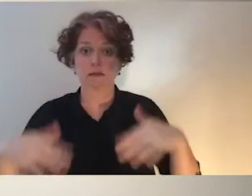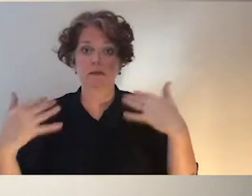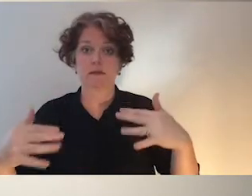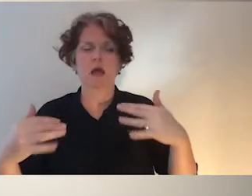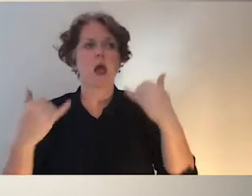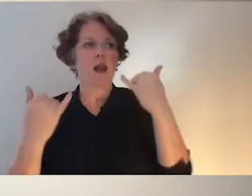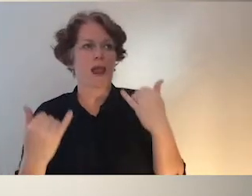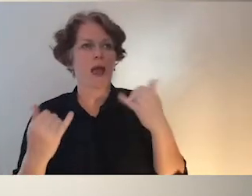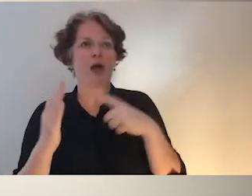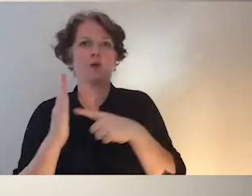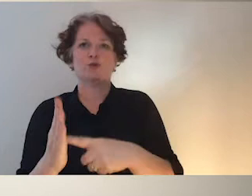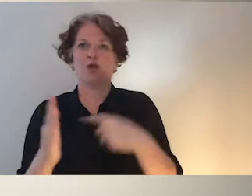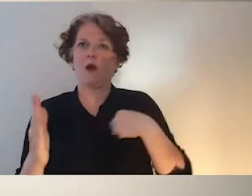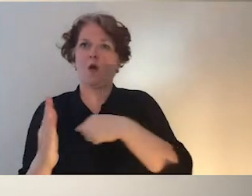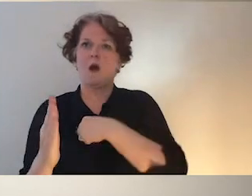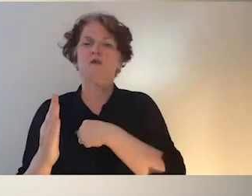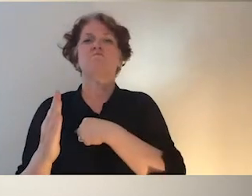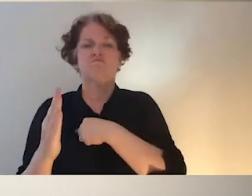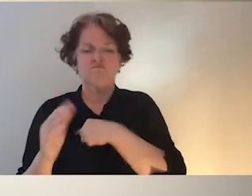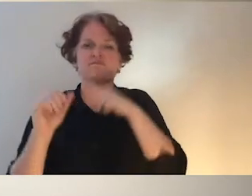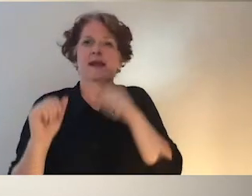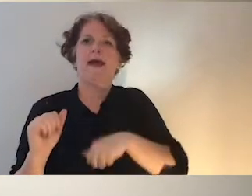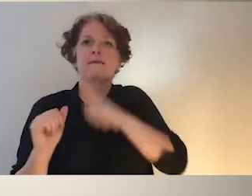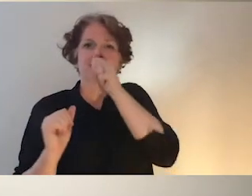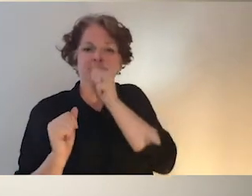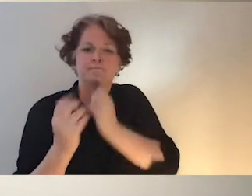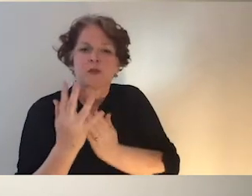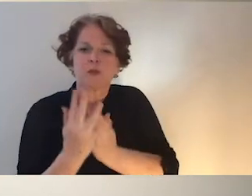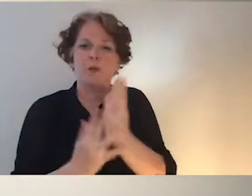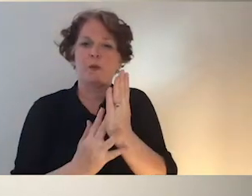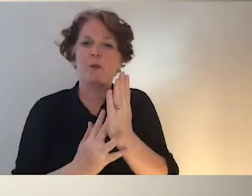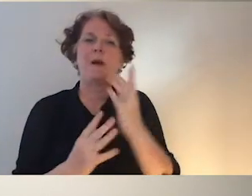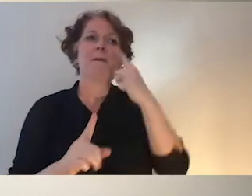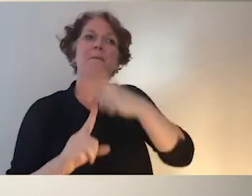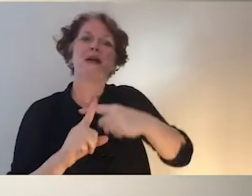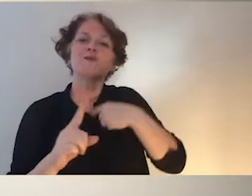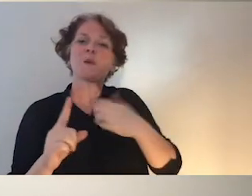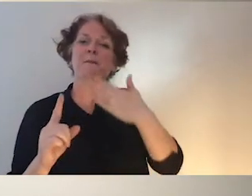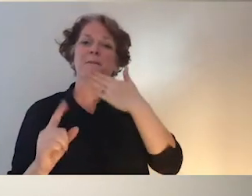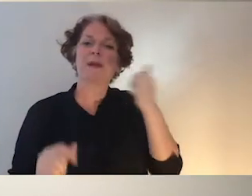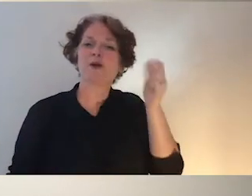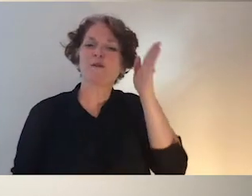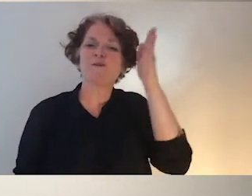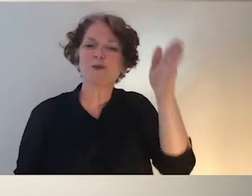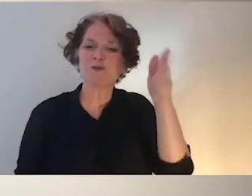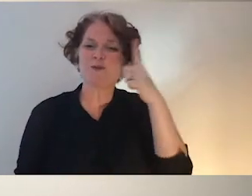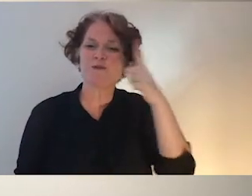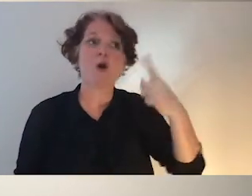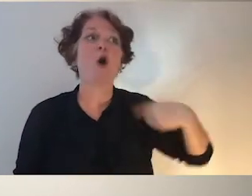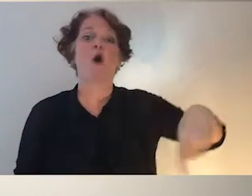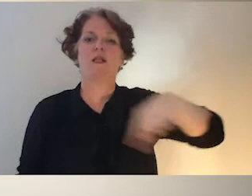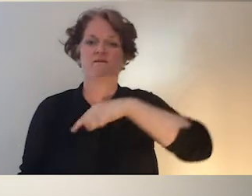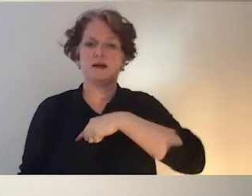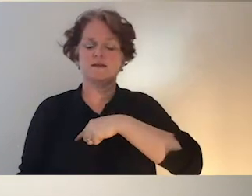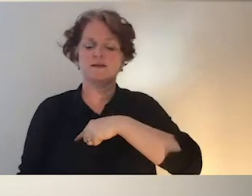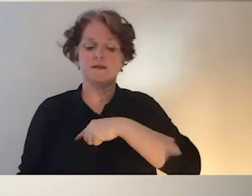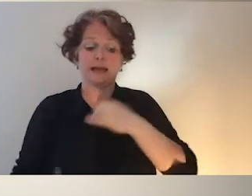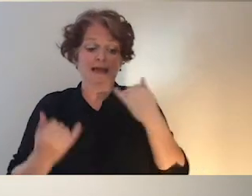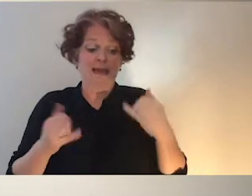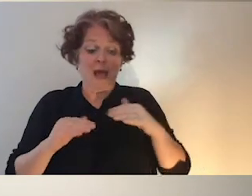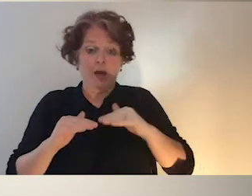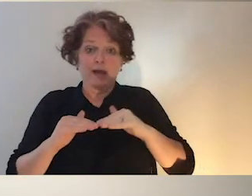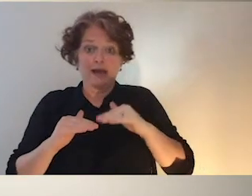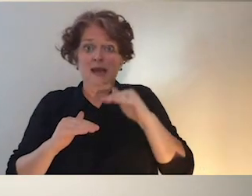by a spirit of resilience and the call to pursue a better and more equitable future. As we step into this next chapter